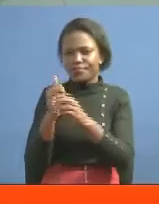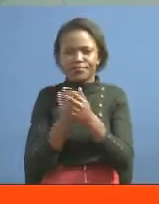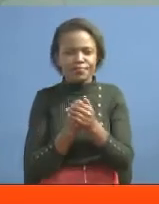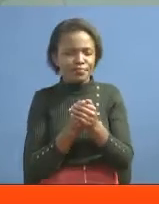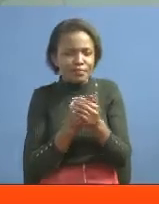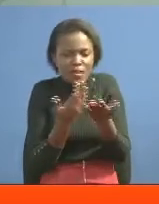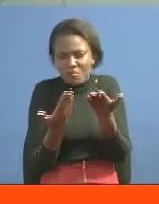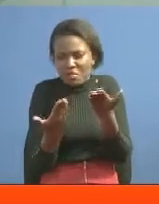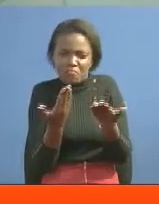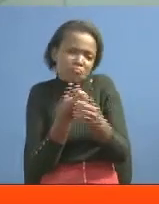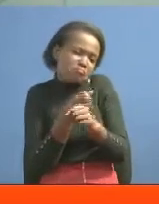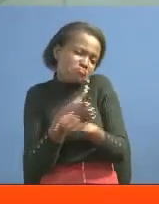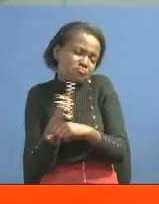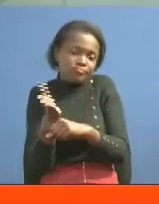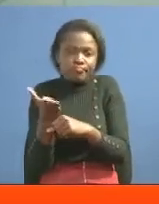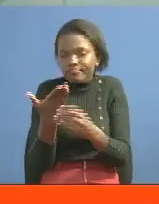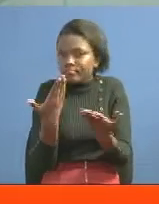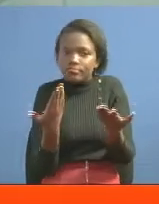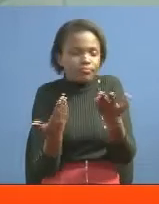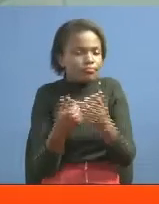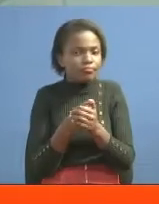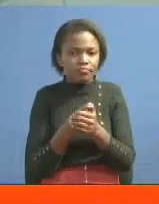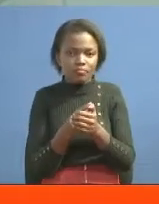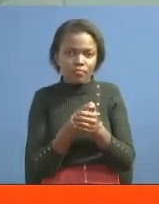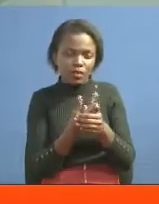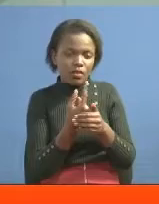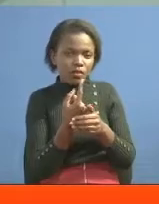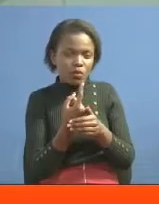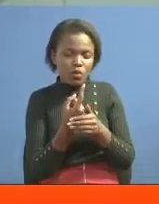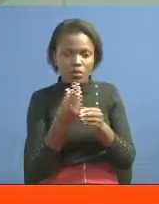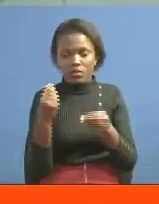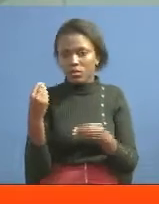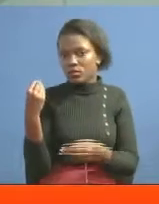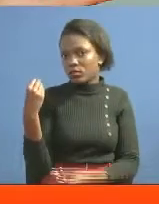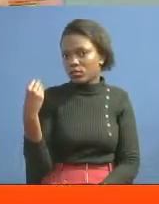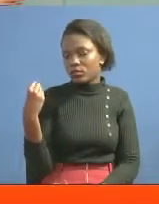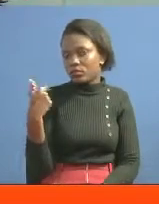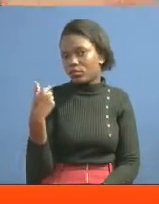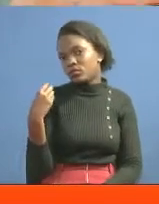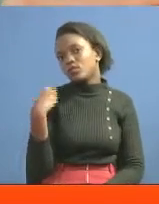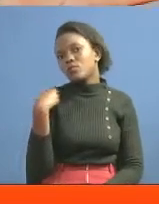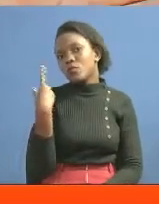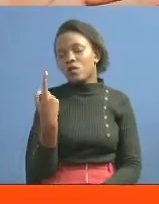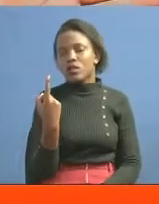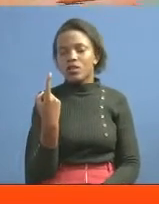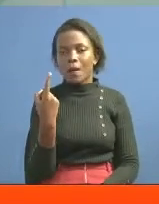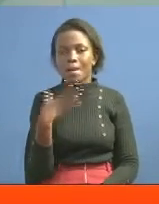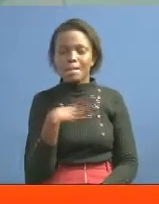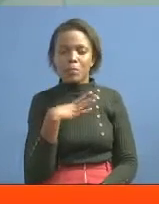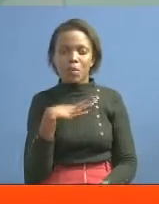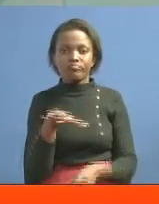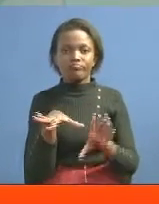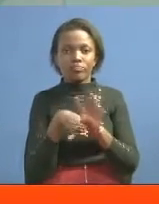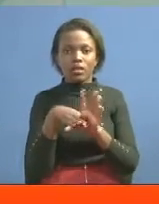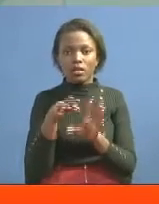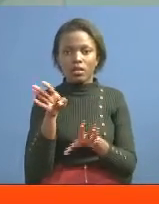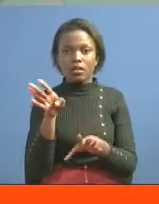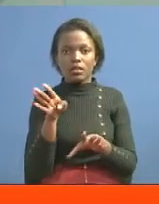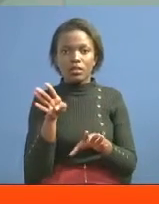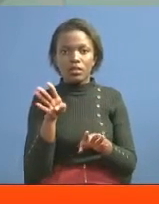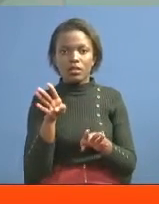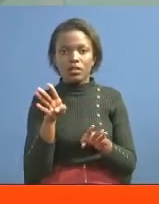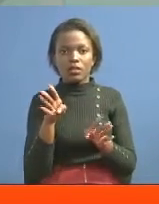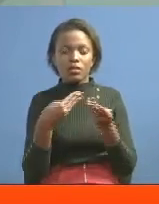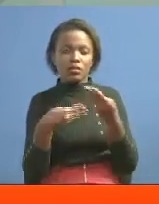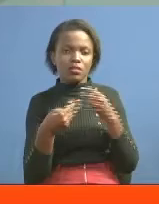next time, it might be something else. And so is number one to see, let me start maybe for people who are in business. Maybe somebody is asking themselves, so